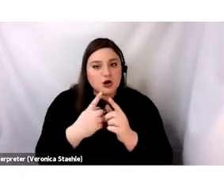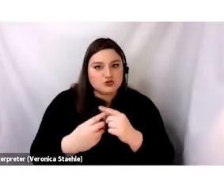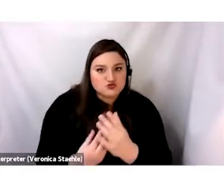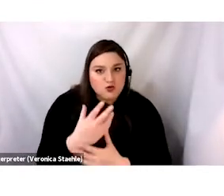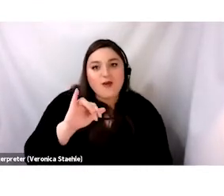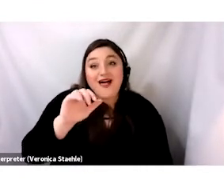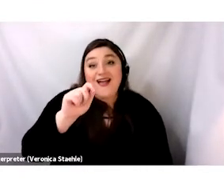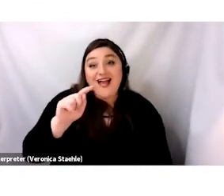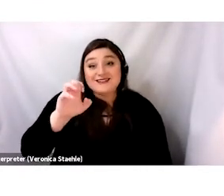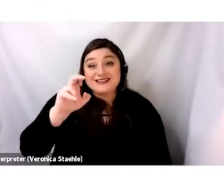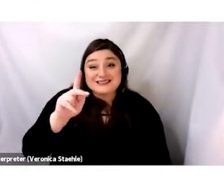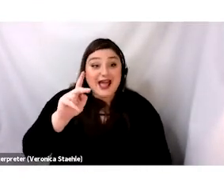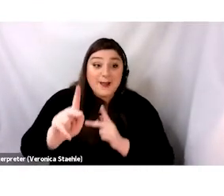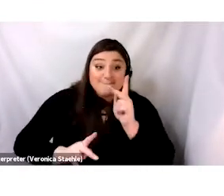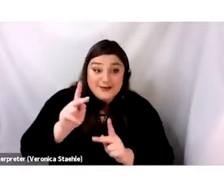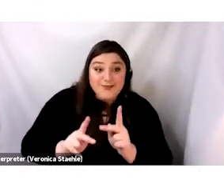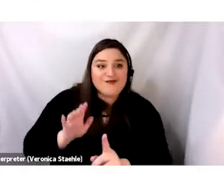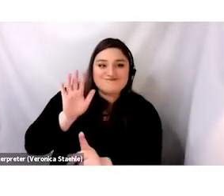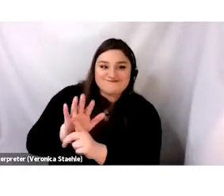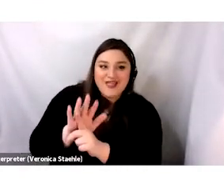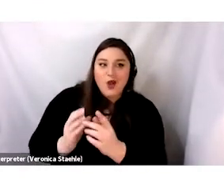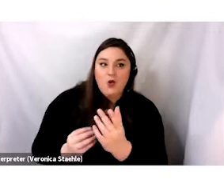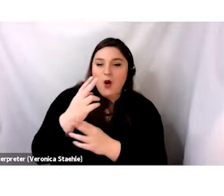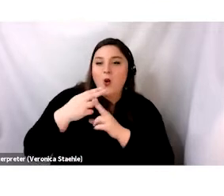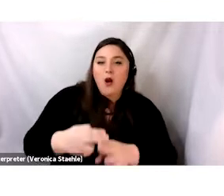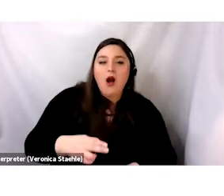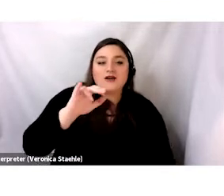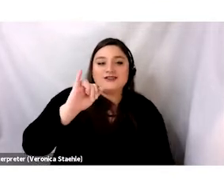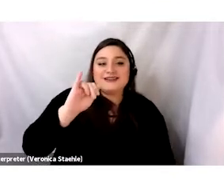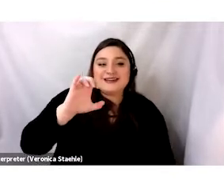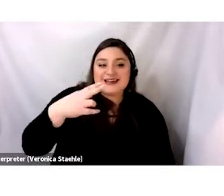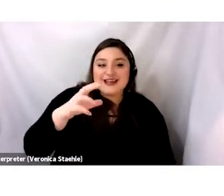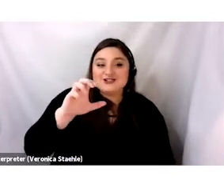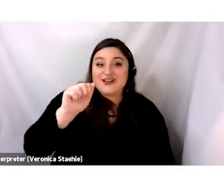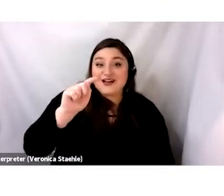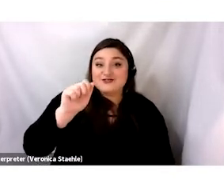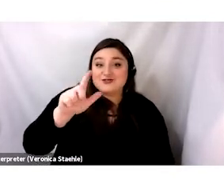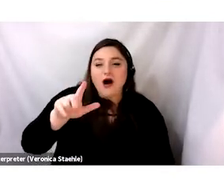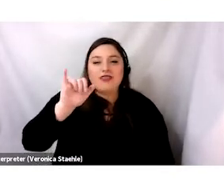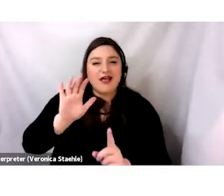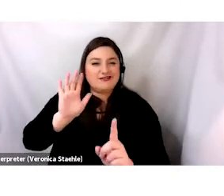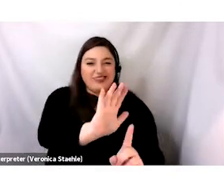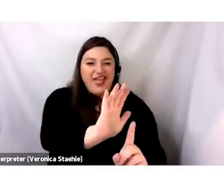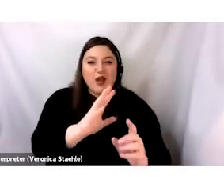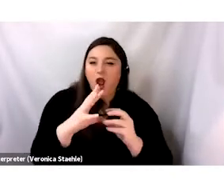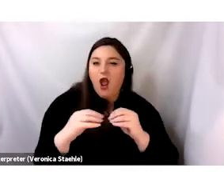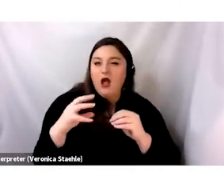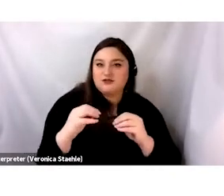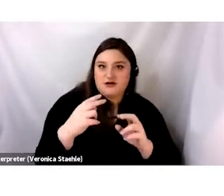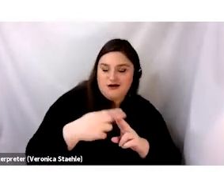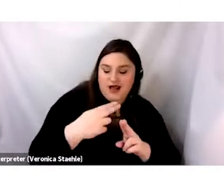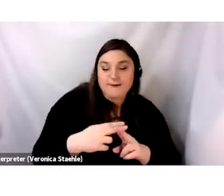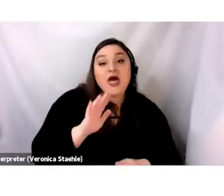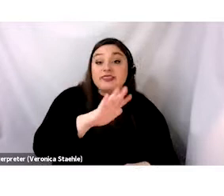is icatal. And the Aztecs would have been in what is modern day Mexico. And their process was a little different. Mostly, they